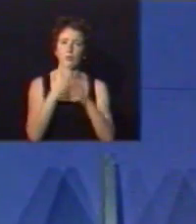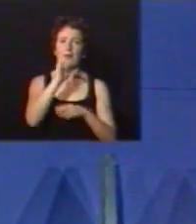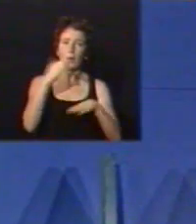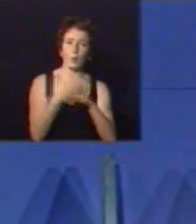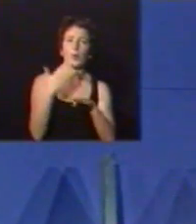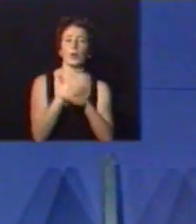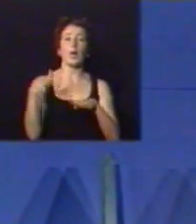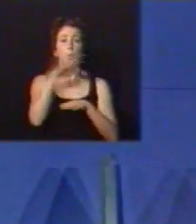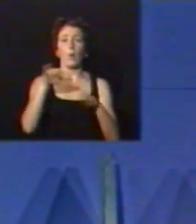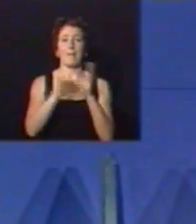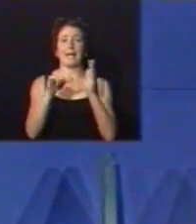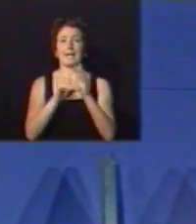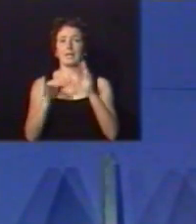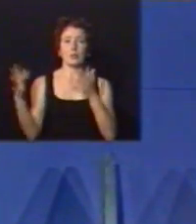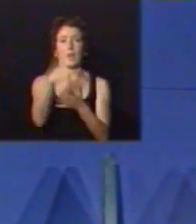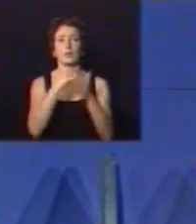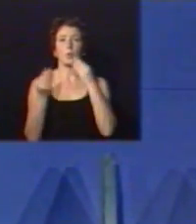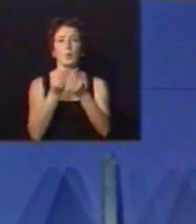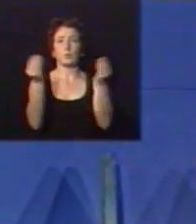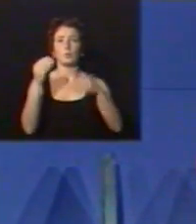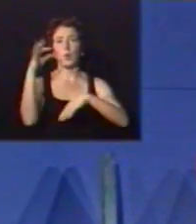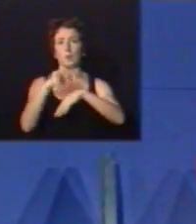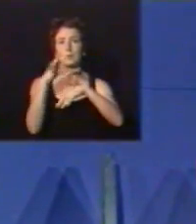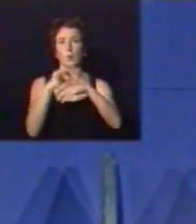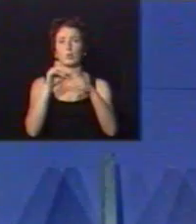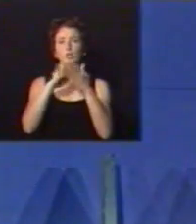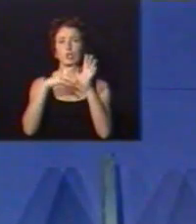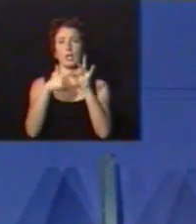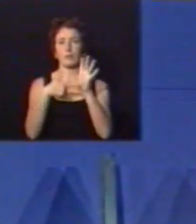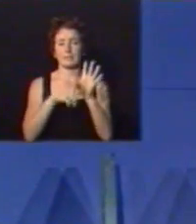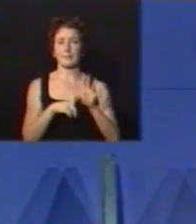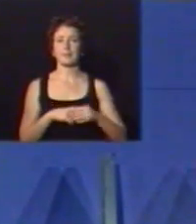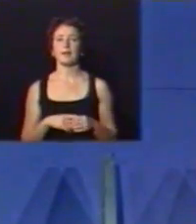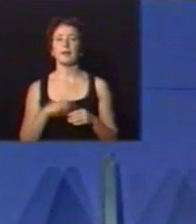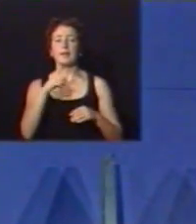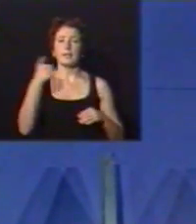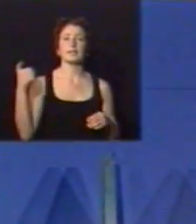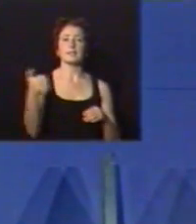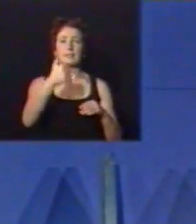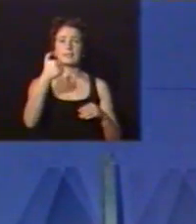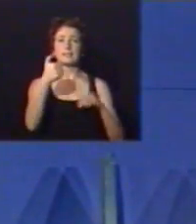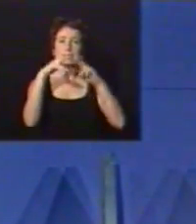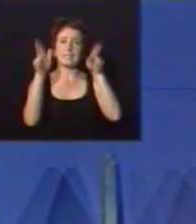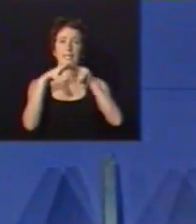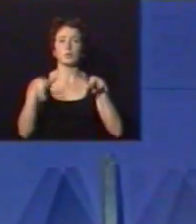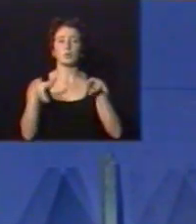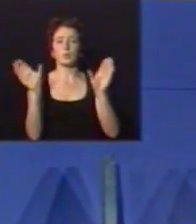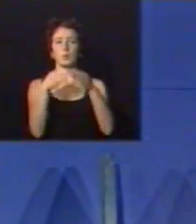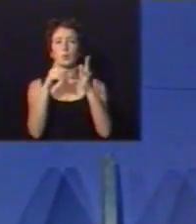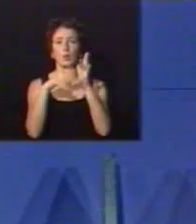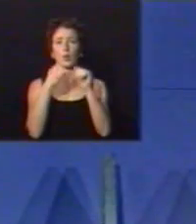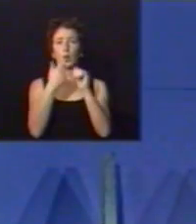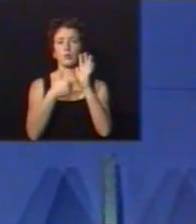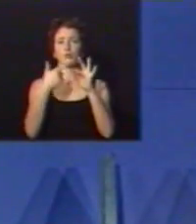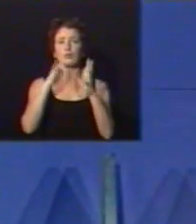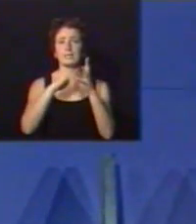to hospital charities. The 6th International Congress on AIDS in Asia and Pacific is taking place between the 5th